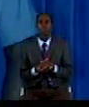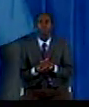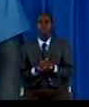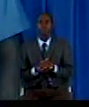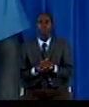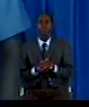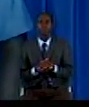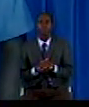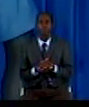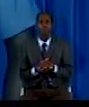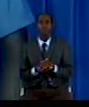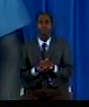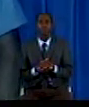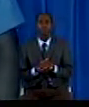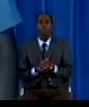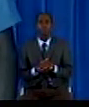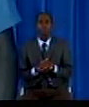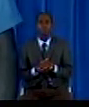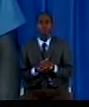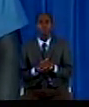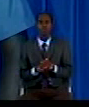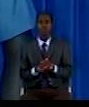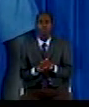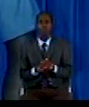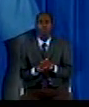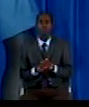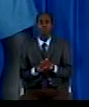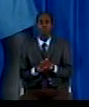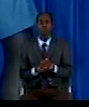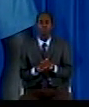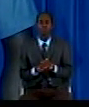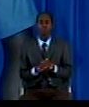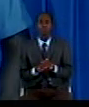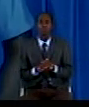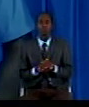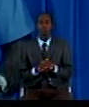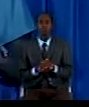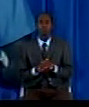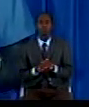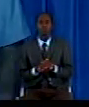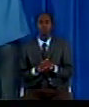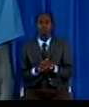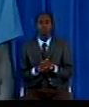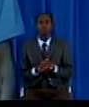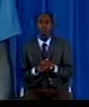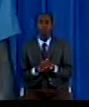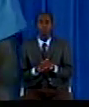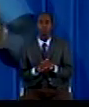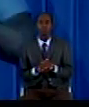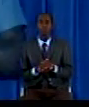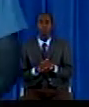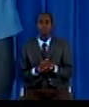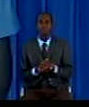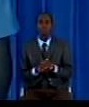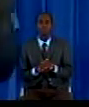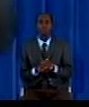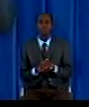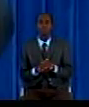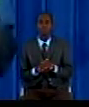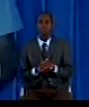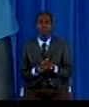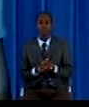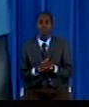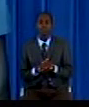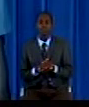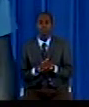safi, se baba tashi de safi, yache baya gani. Se muka tashi de baba tashi de baya gani, se yache shikasa besene ba, yada